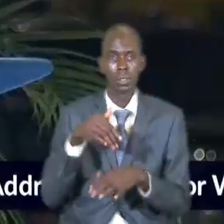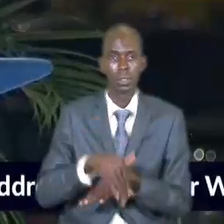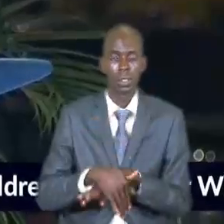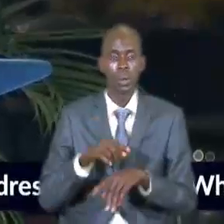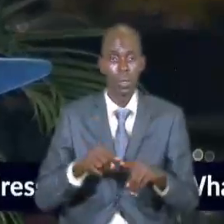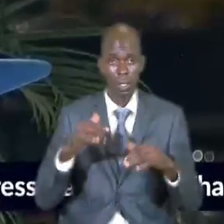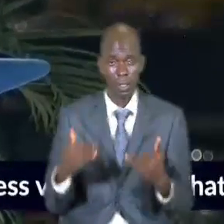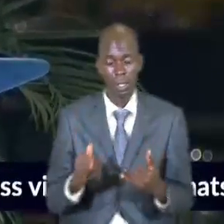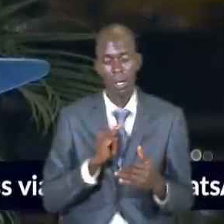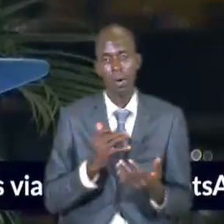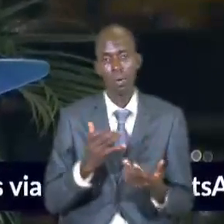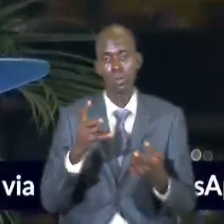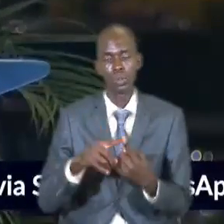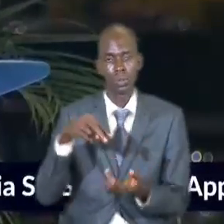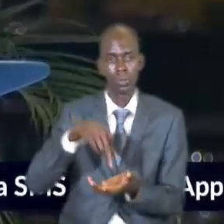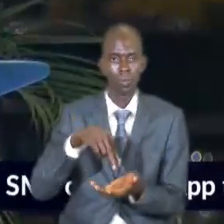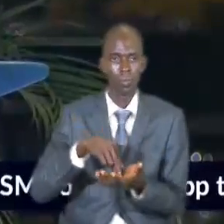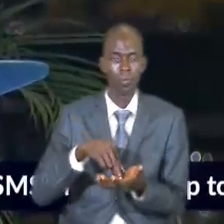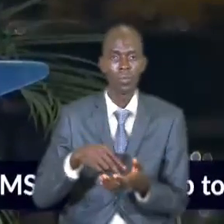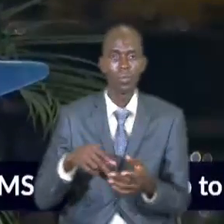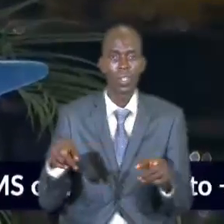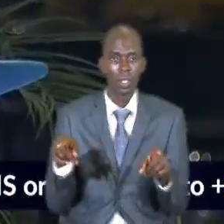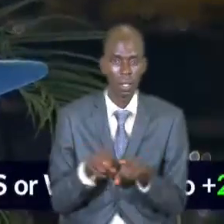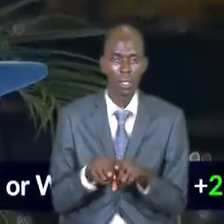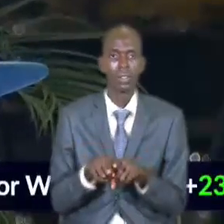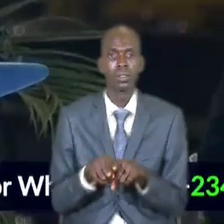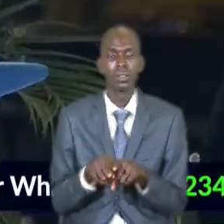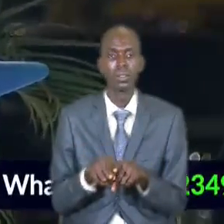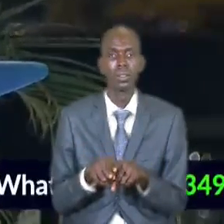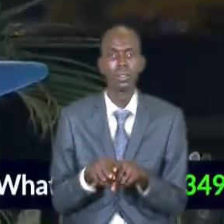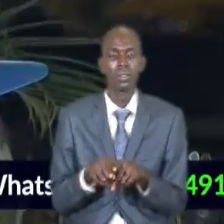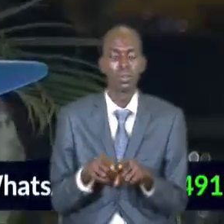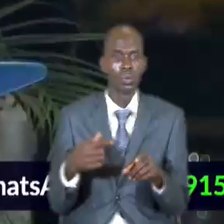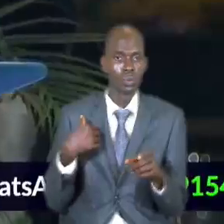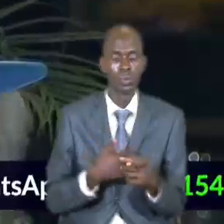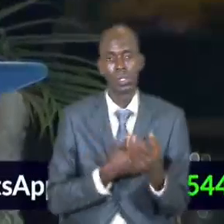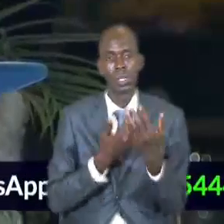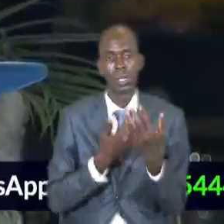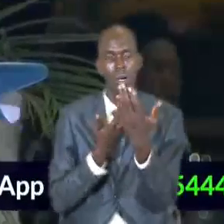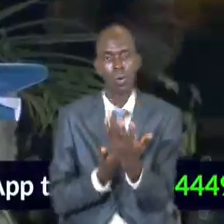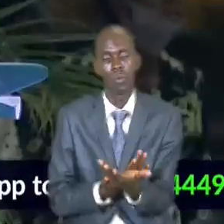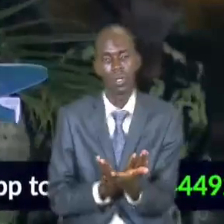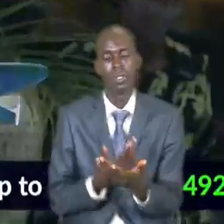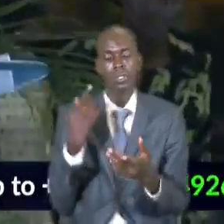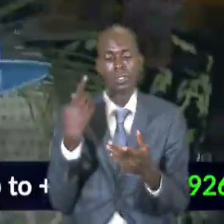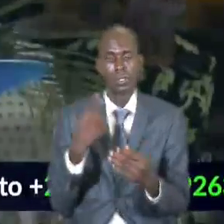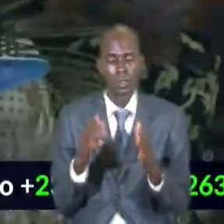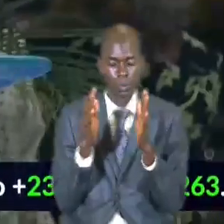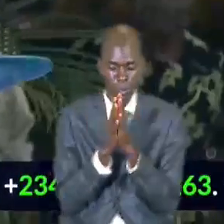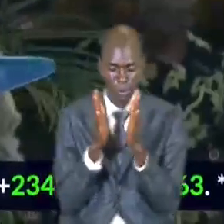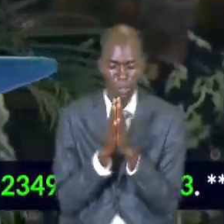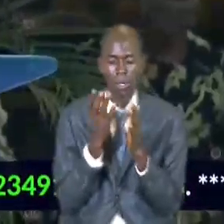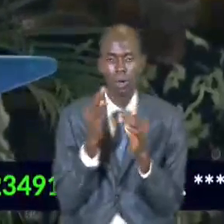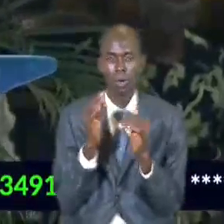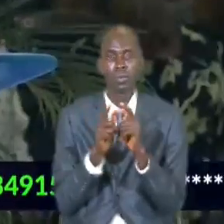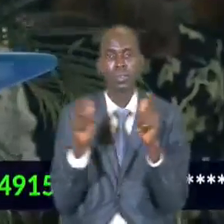now as we begin to await the prayer of interruption. Stand like young people as